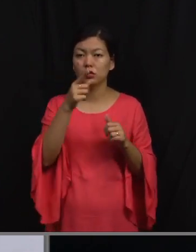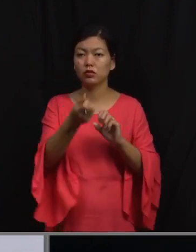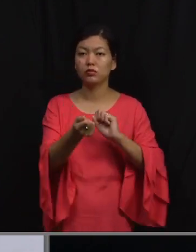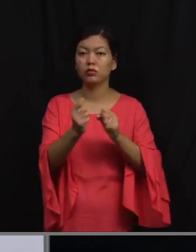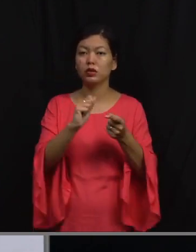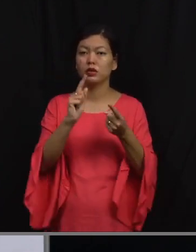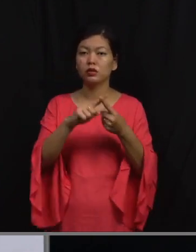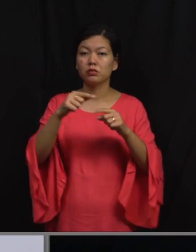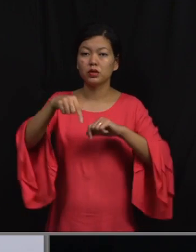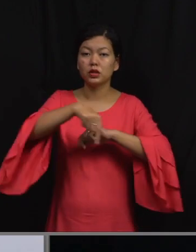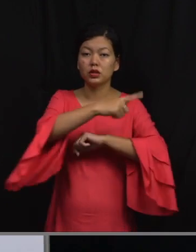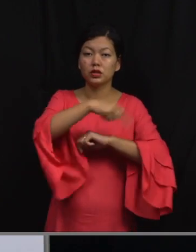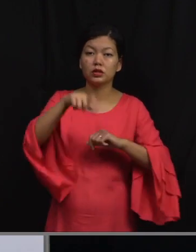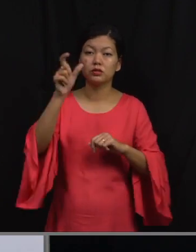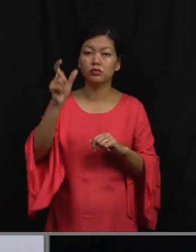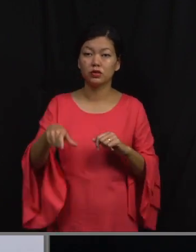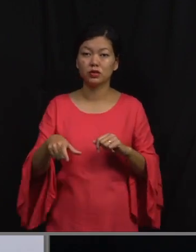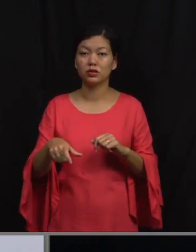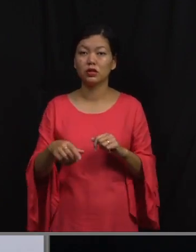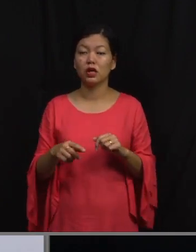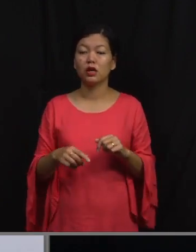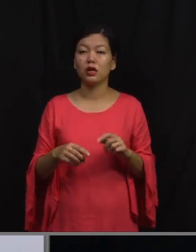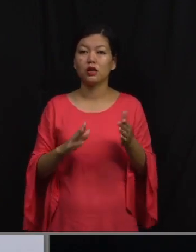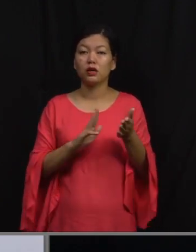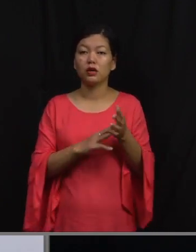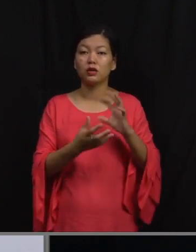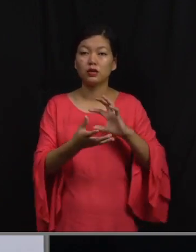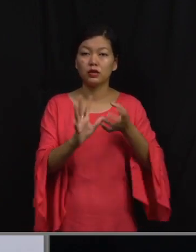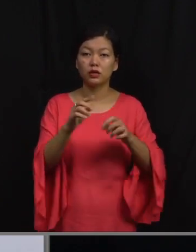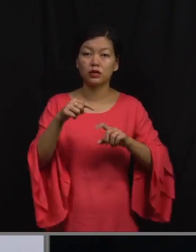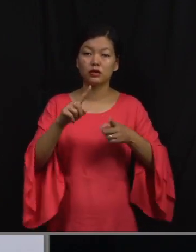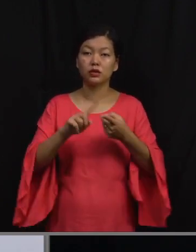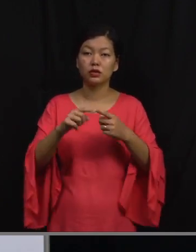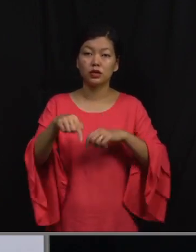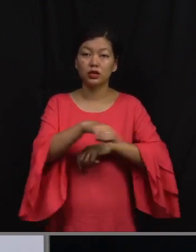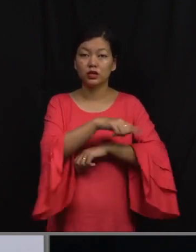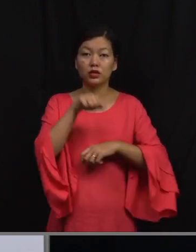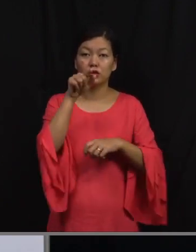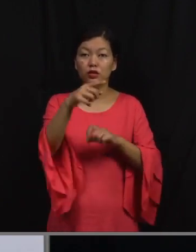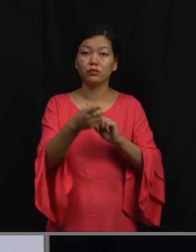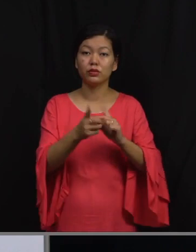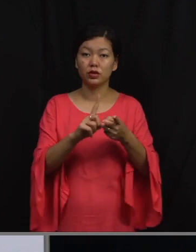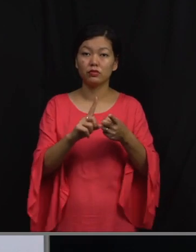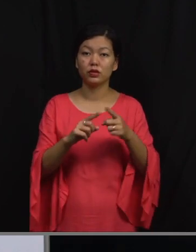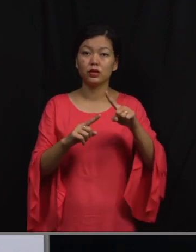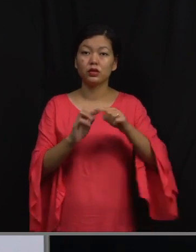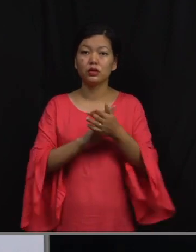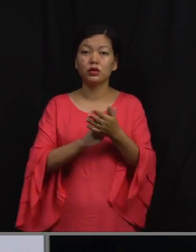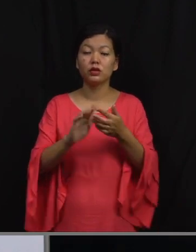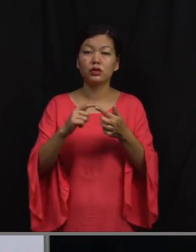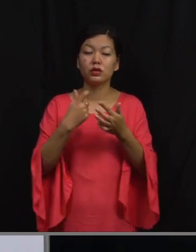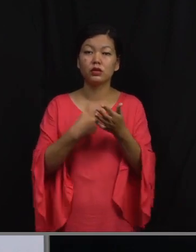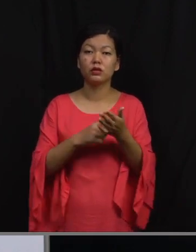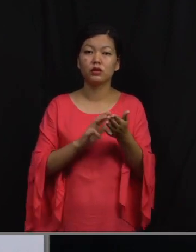to engineering college, right, here when you become a mechanical engineer, you are going to study the thermodynamics. It's going to be very interesting, because when you go for